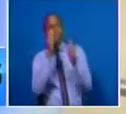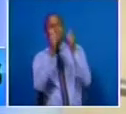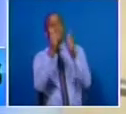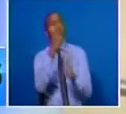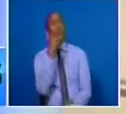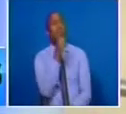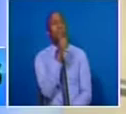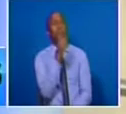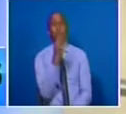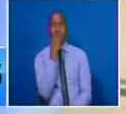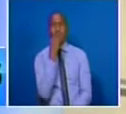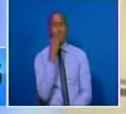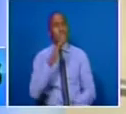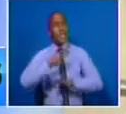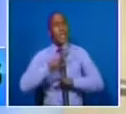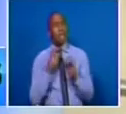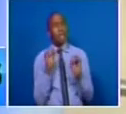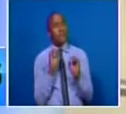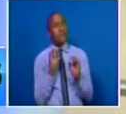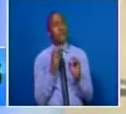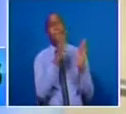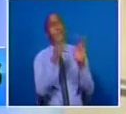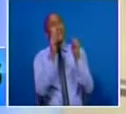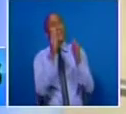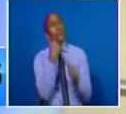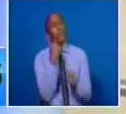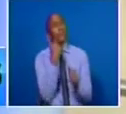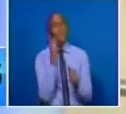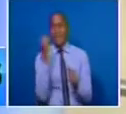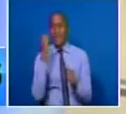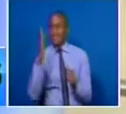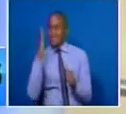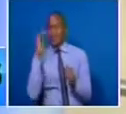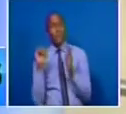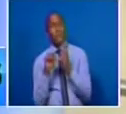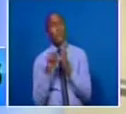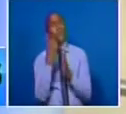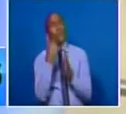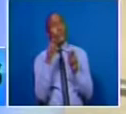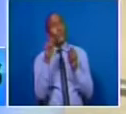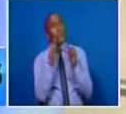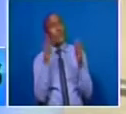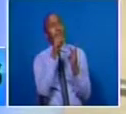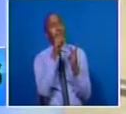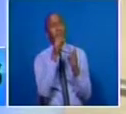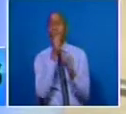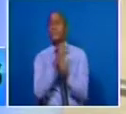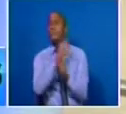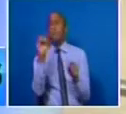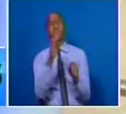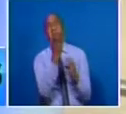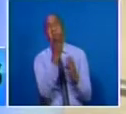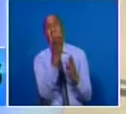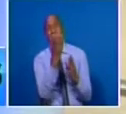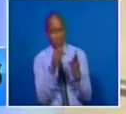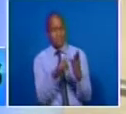for food security, for instance, who has the best plan for security, who has the best plan for employment, who has